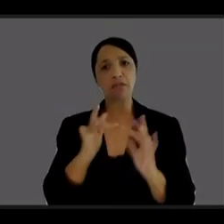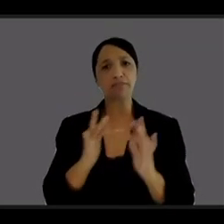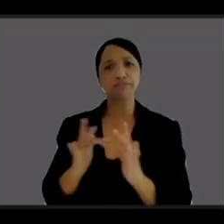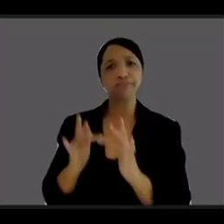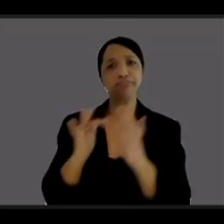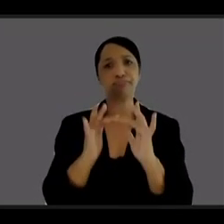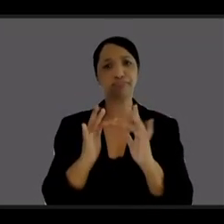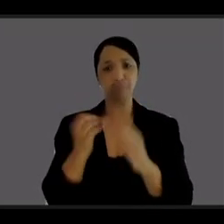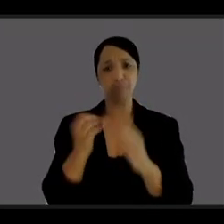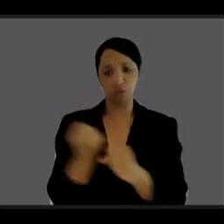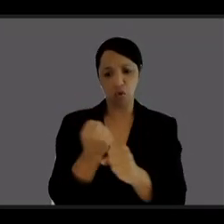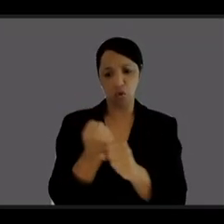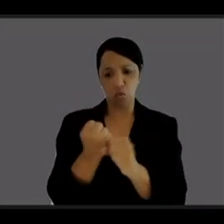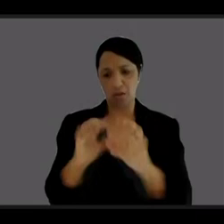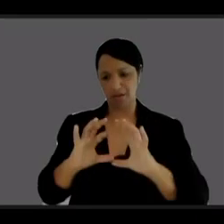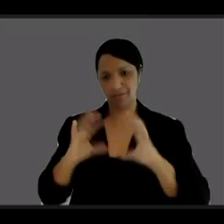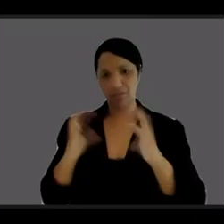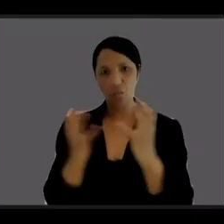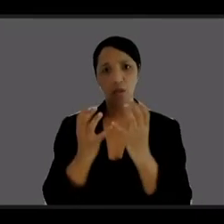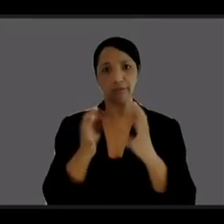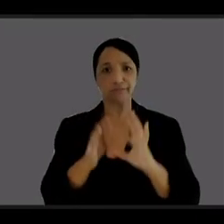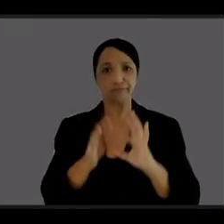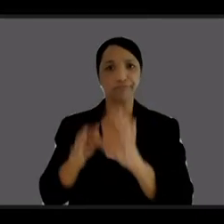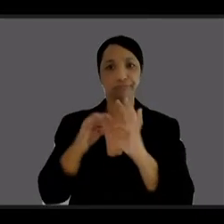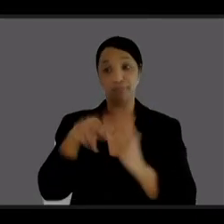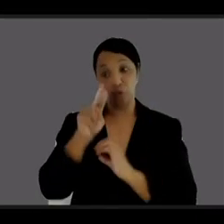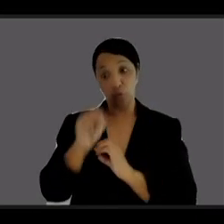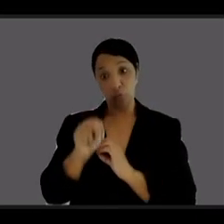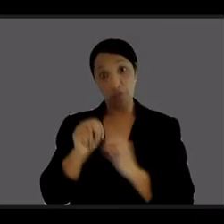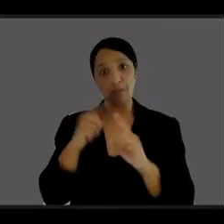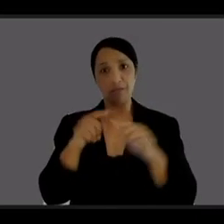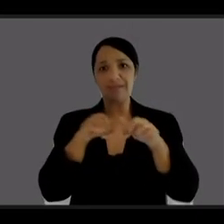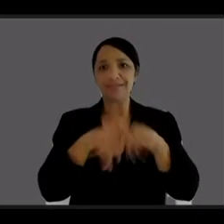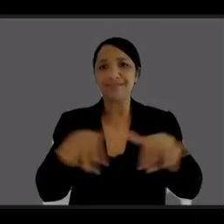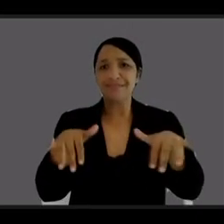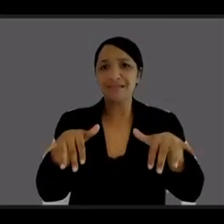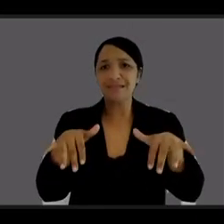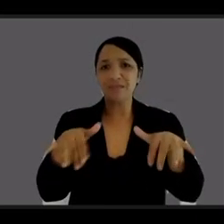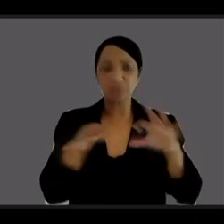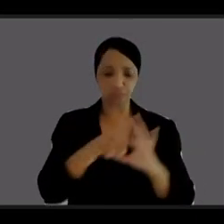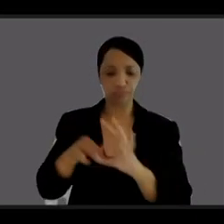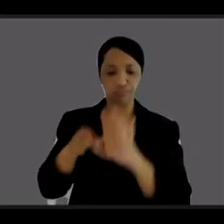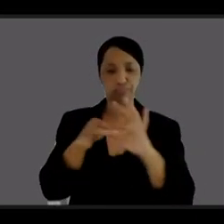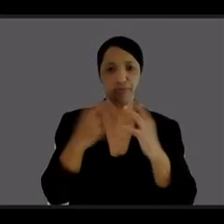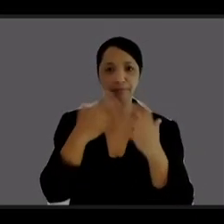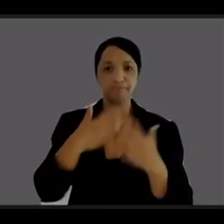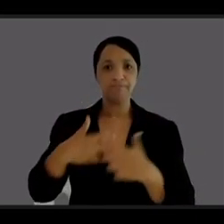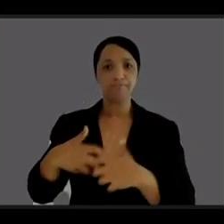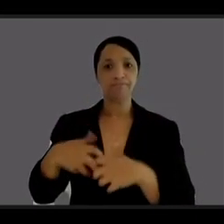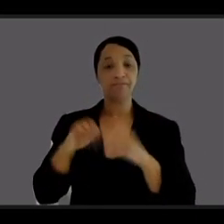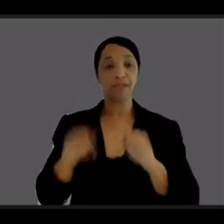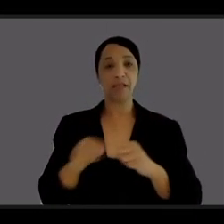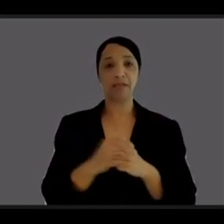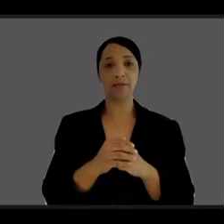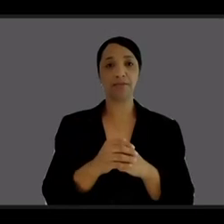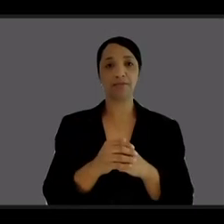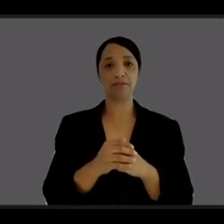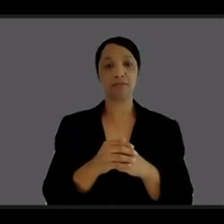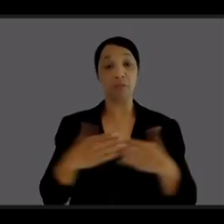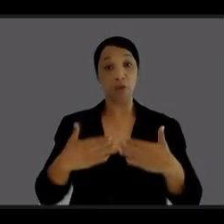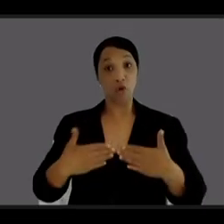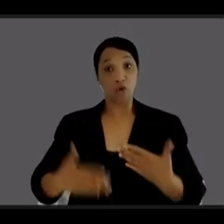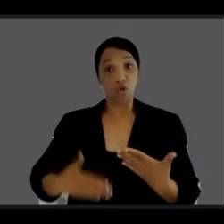and beyond. Third and fundamentally, we need to reinforce a human rights and human-centered approach to